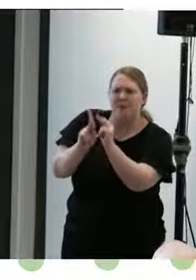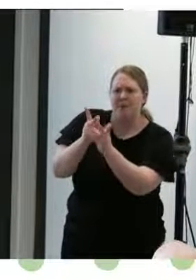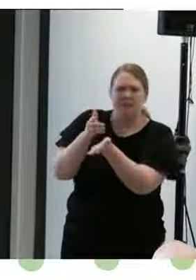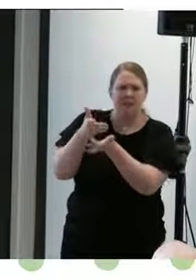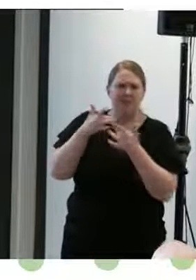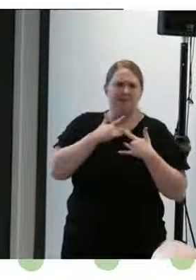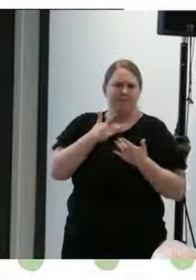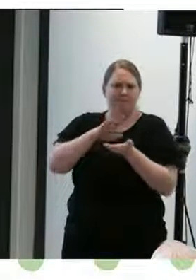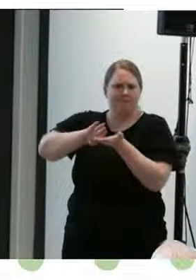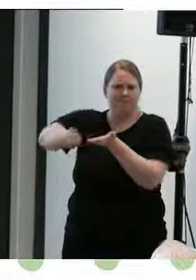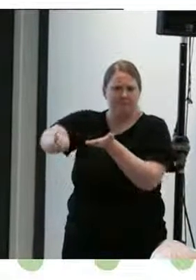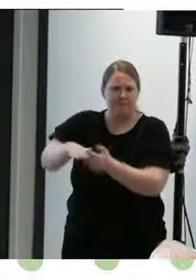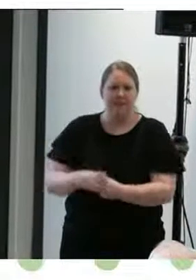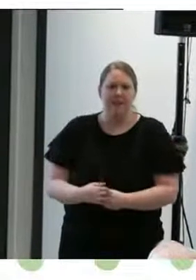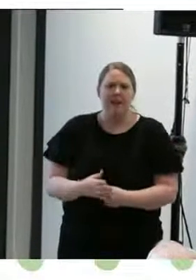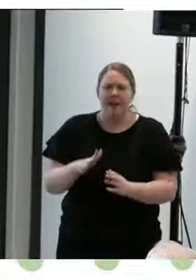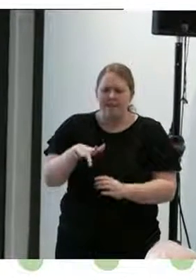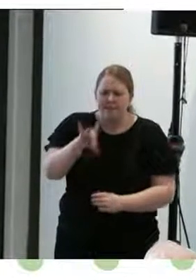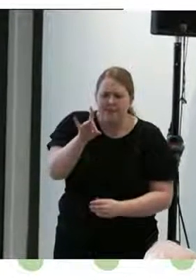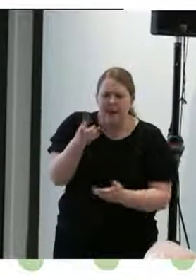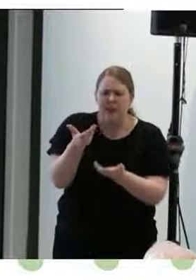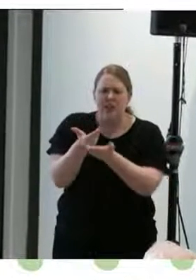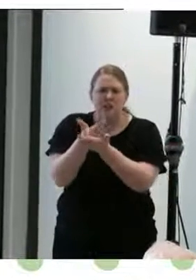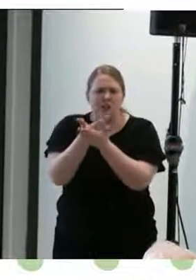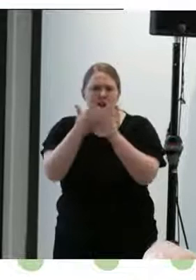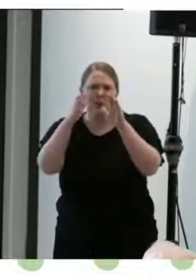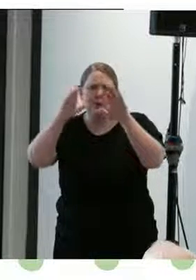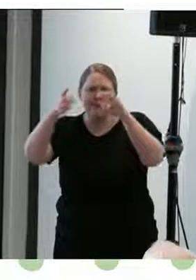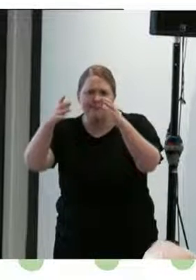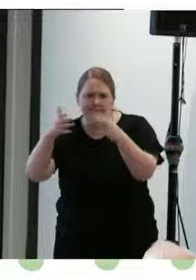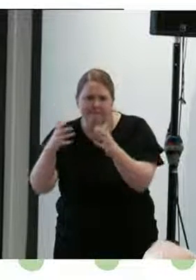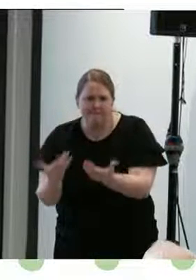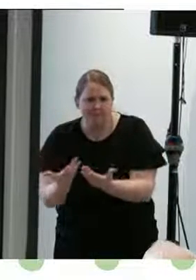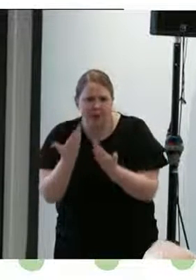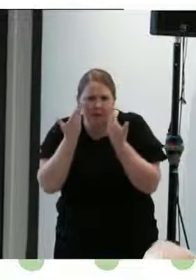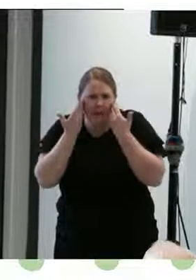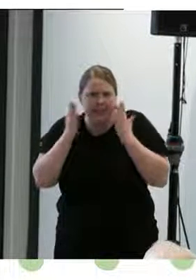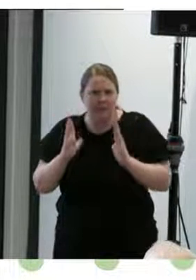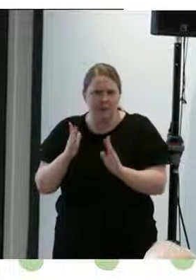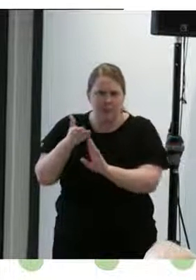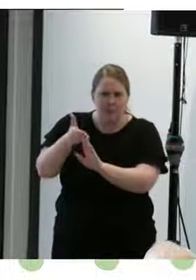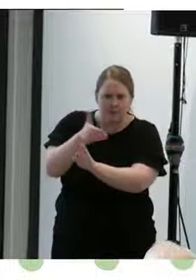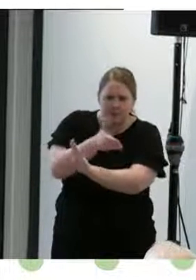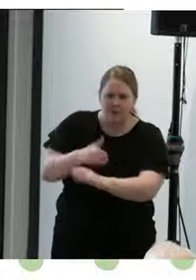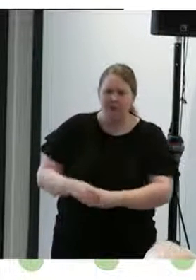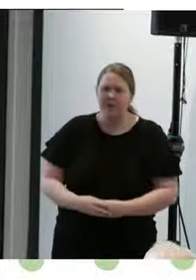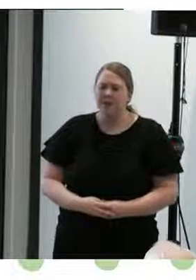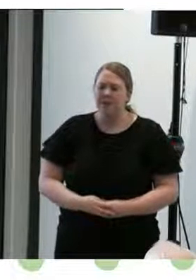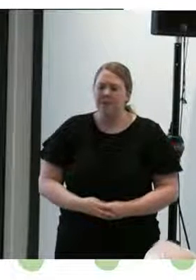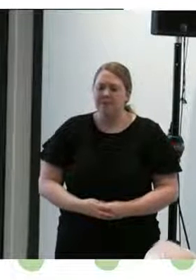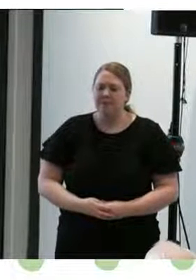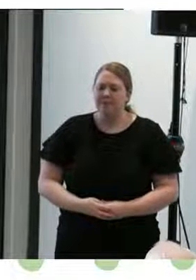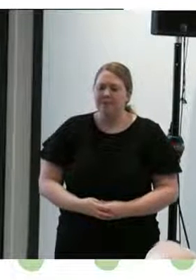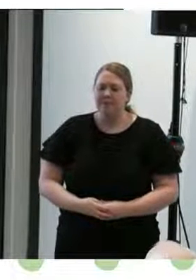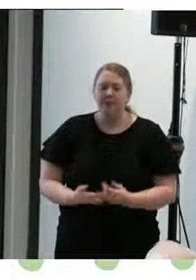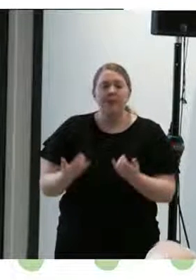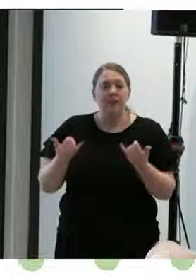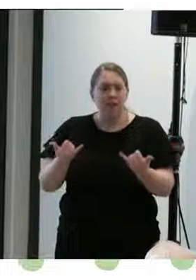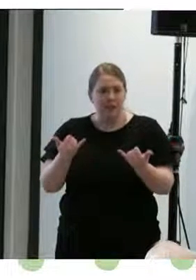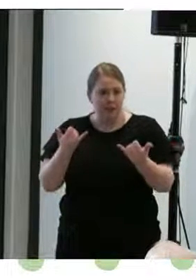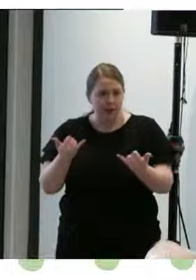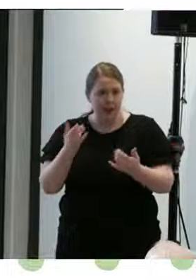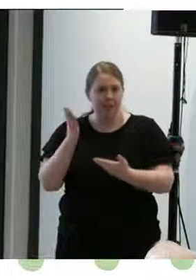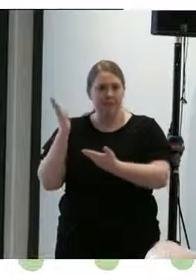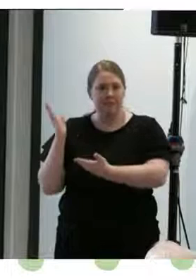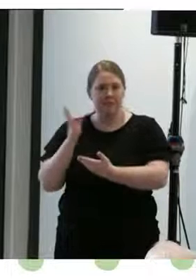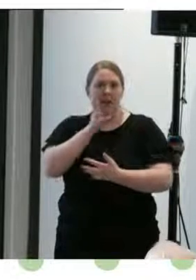also uncover new categories that we would not have known at all. So today, I'm going to talk